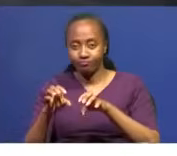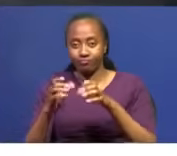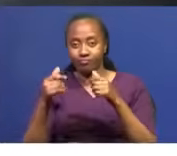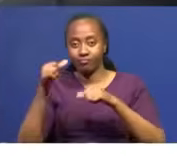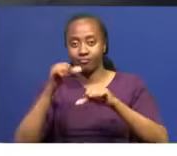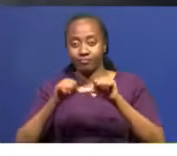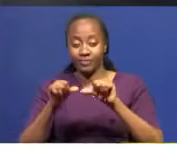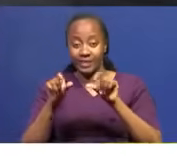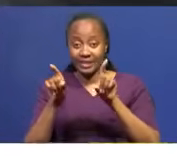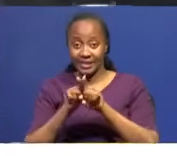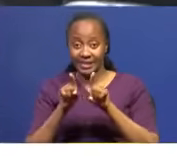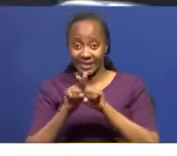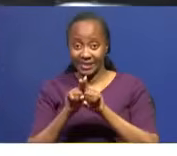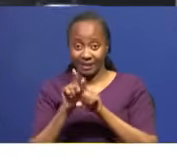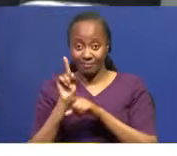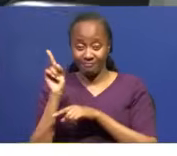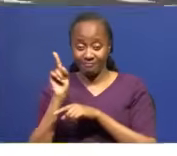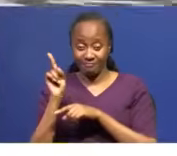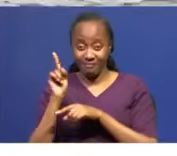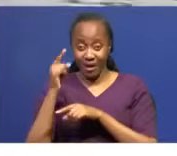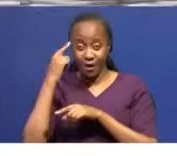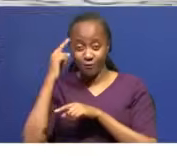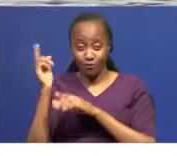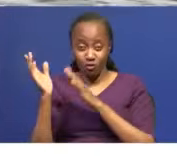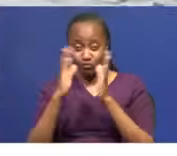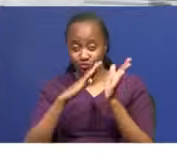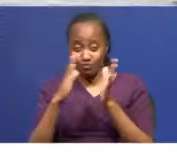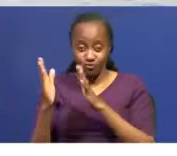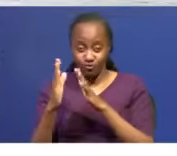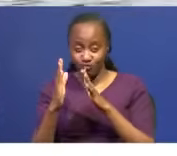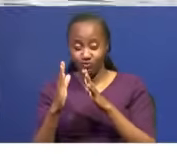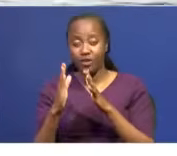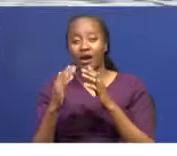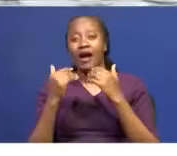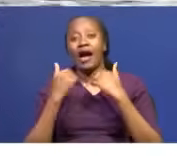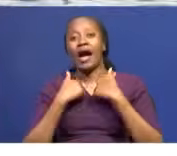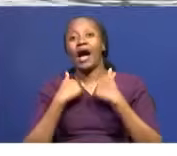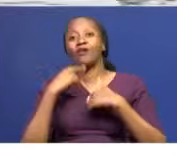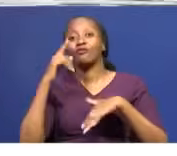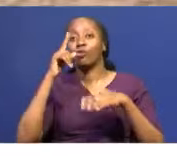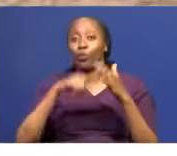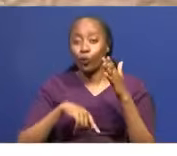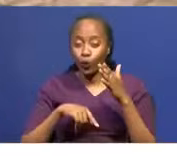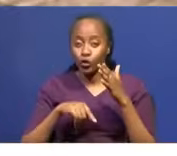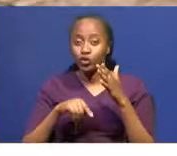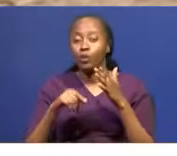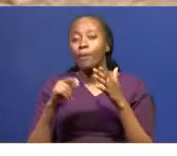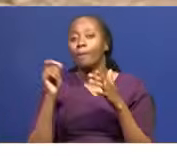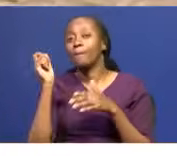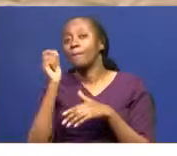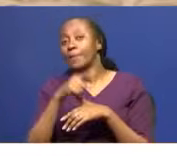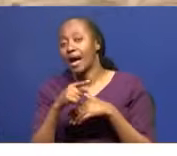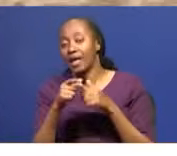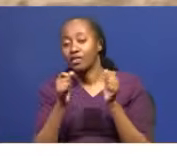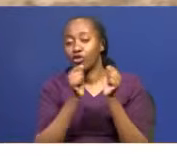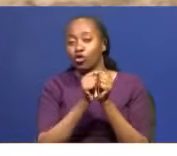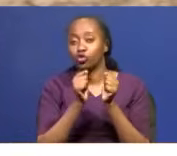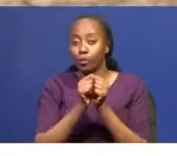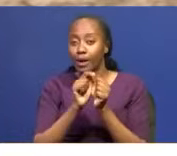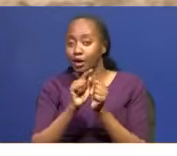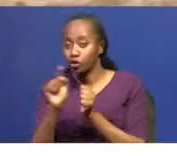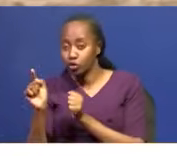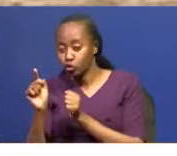World Meteorological Organization has projected depressed rains in the Horn of Africa region in the October-December period, highlighting that there